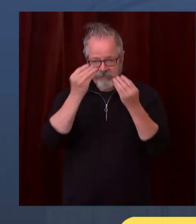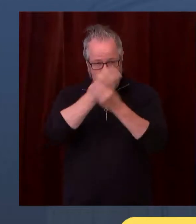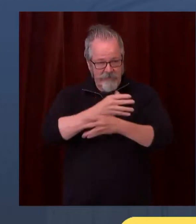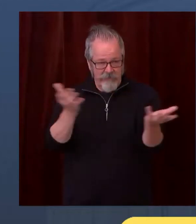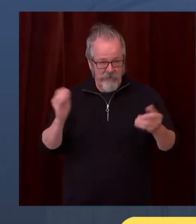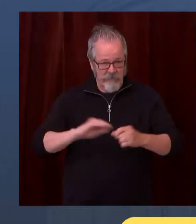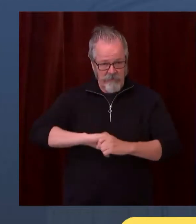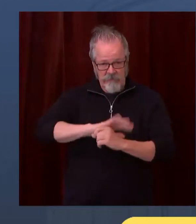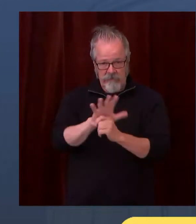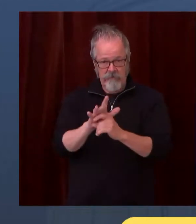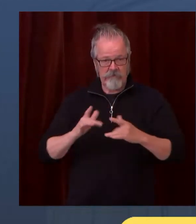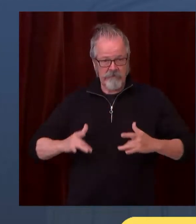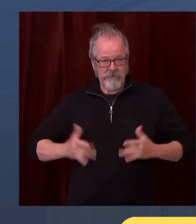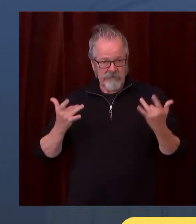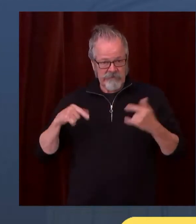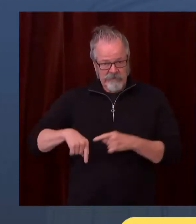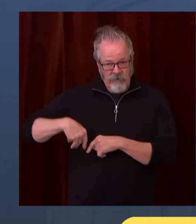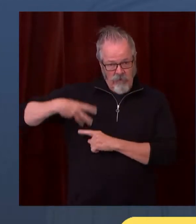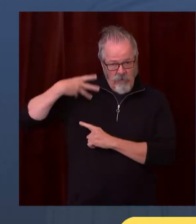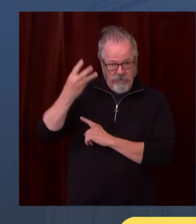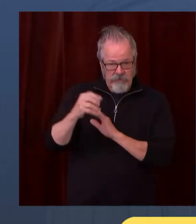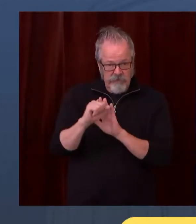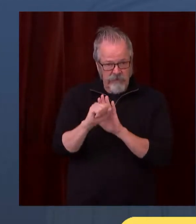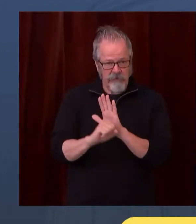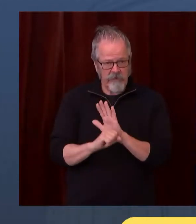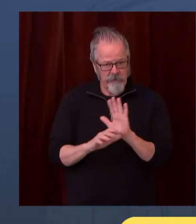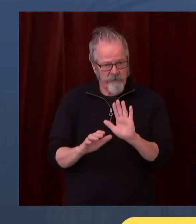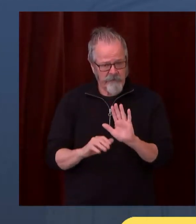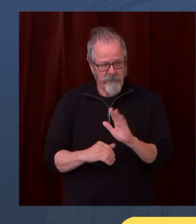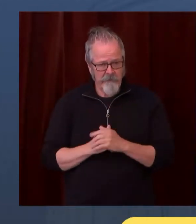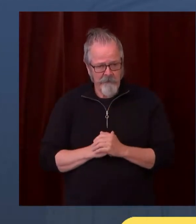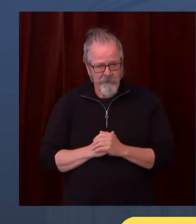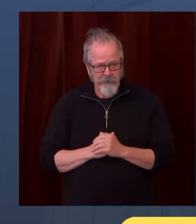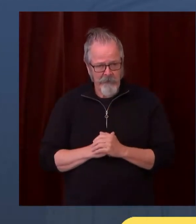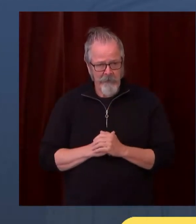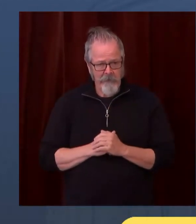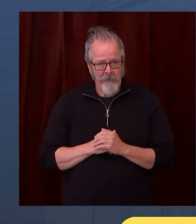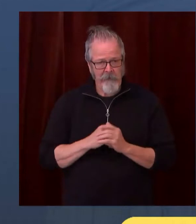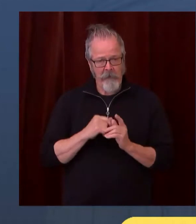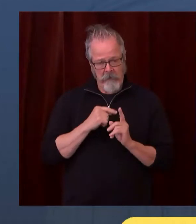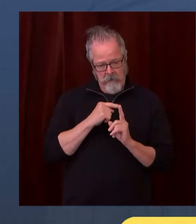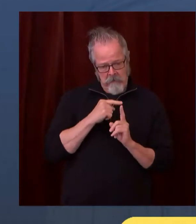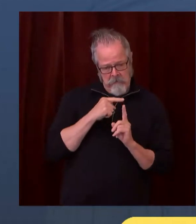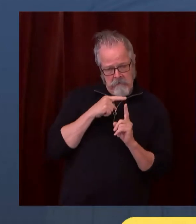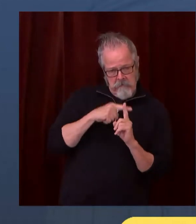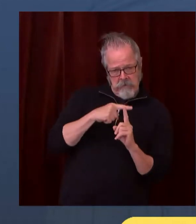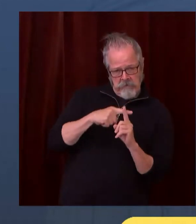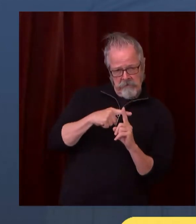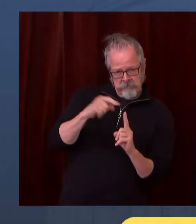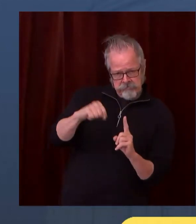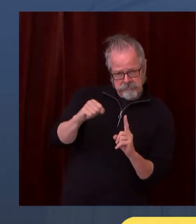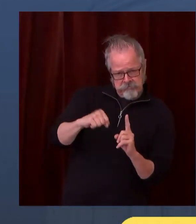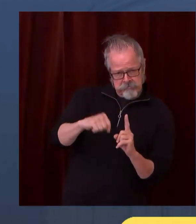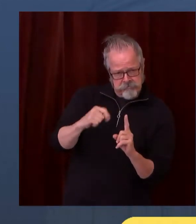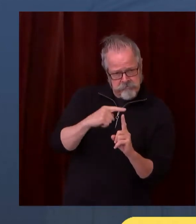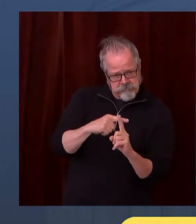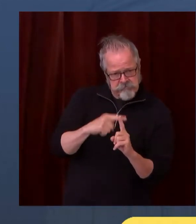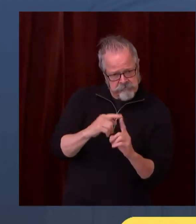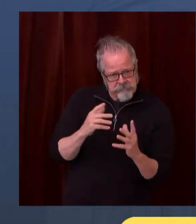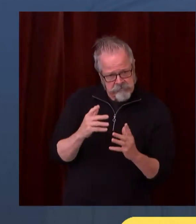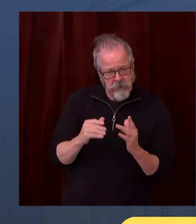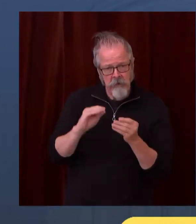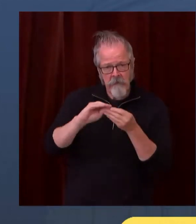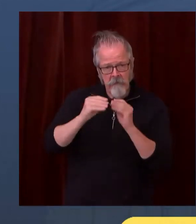in diagnosed cases in the last 2 weeks, and that some of our other data shows some positive